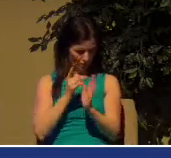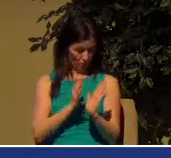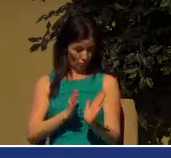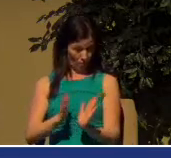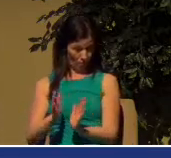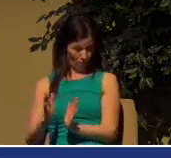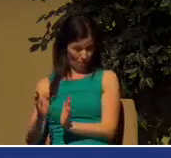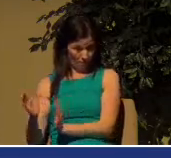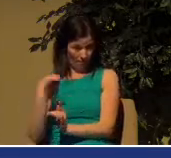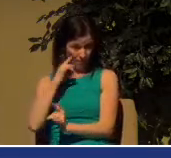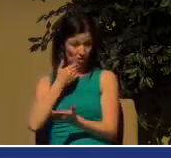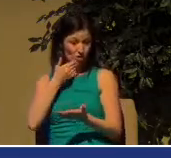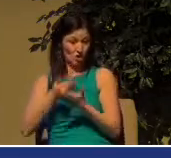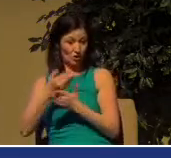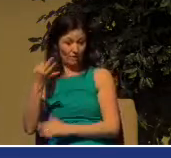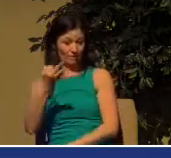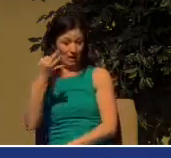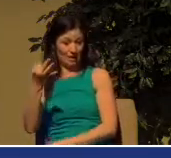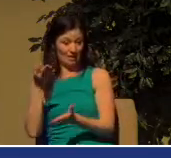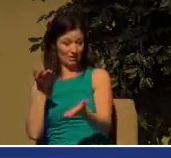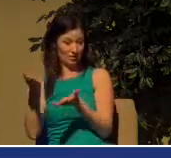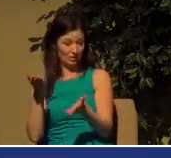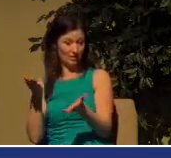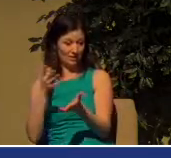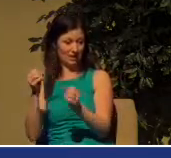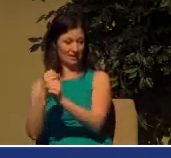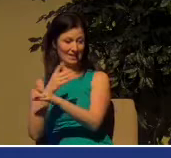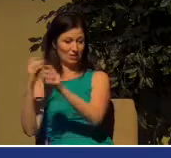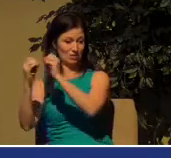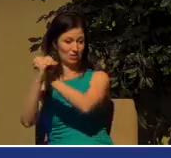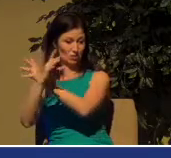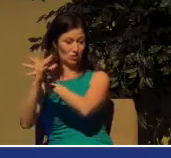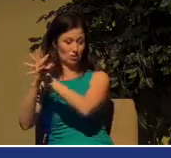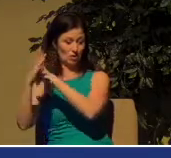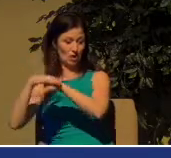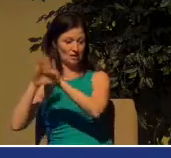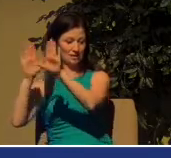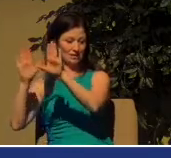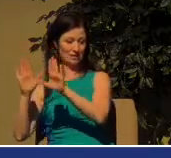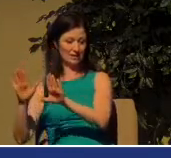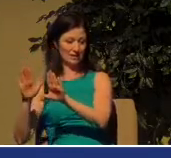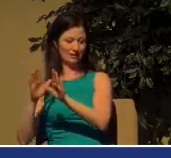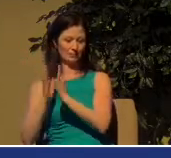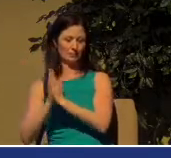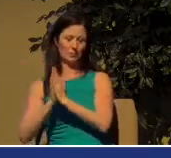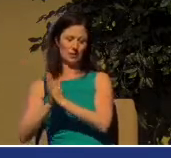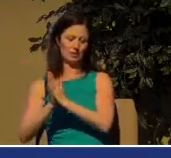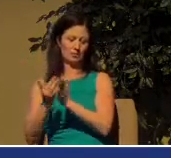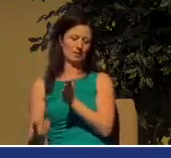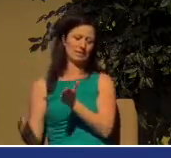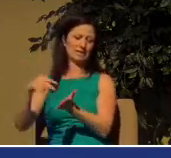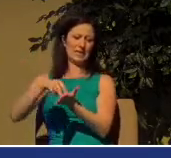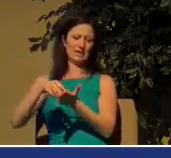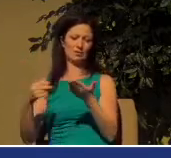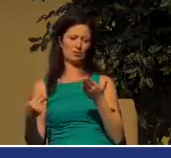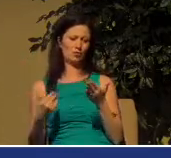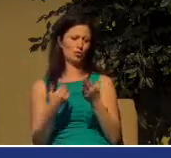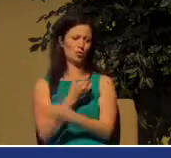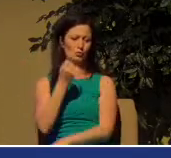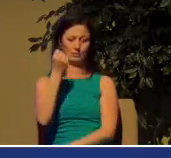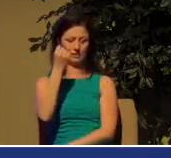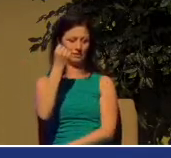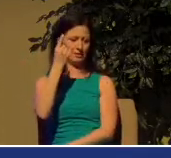celebration, may we stand amazed afresh at the greatness and the goodness of your